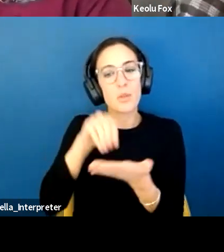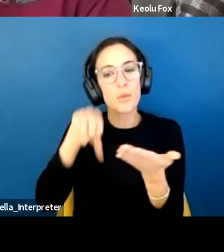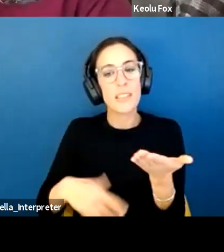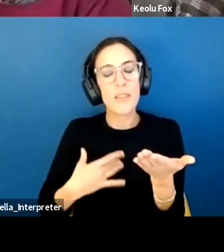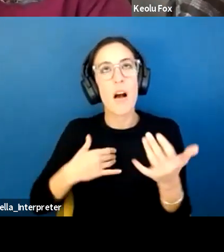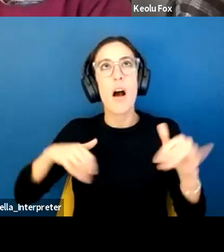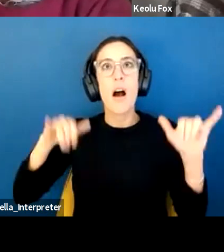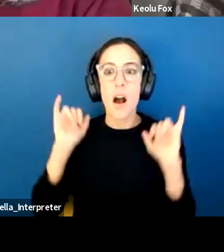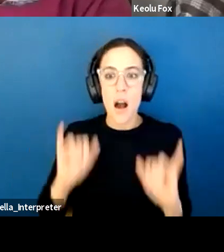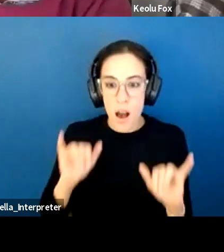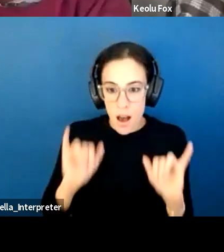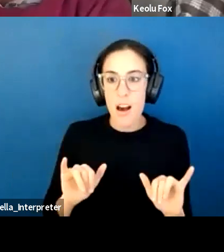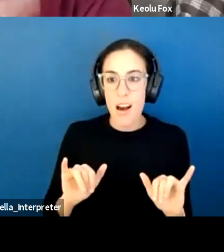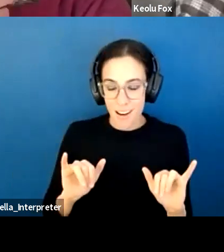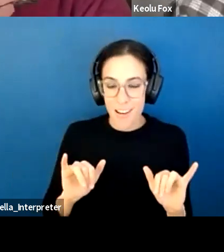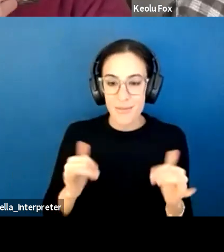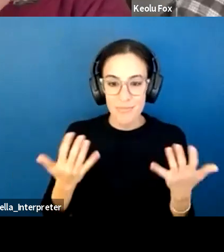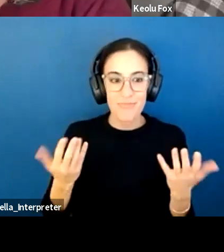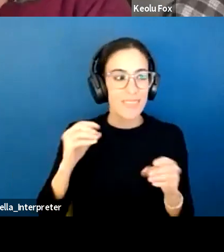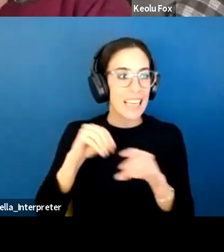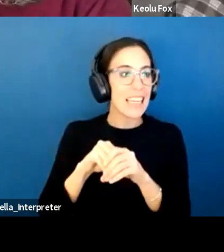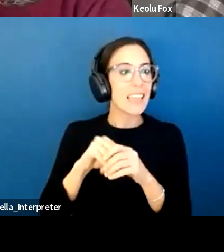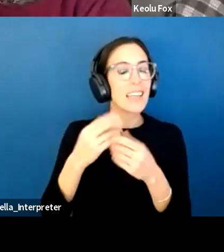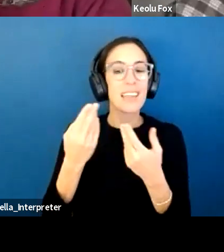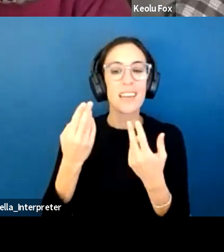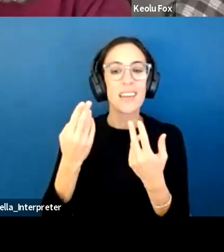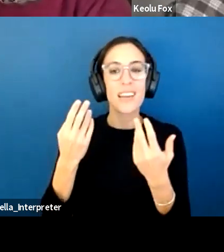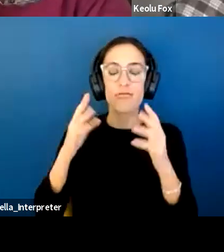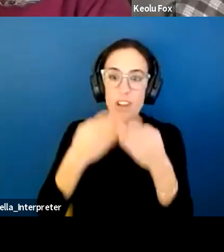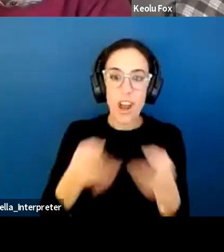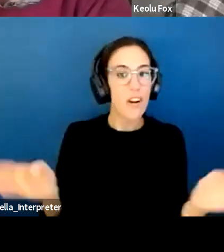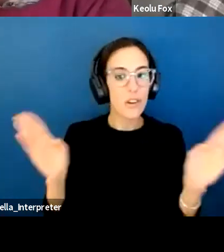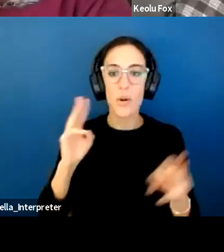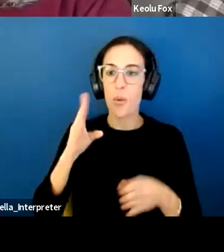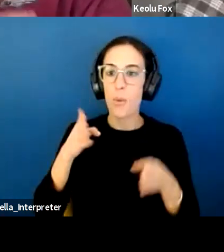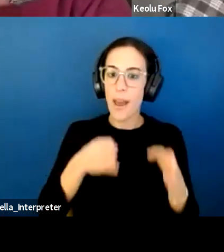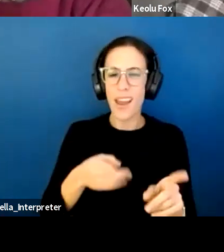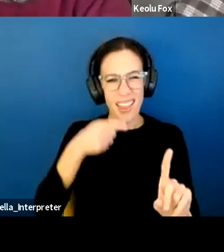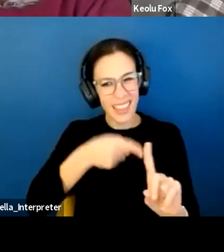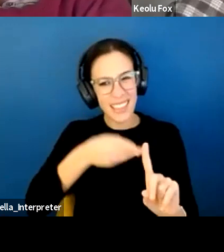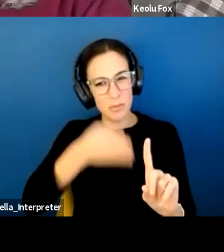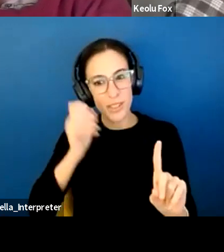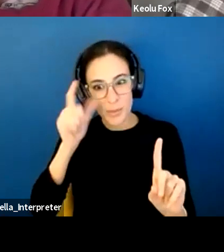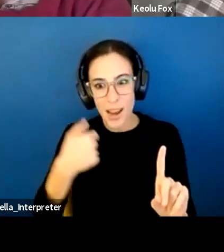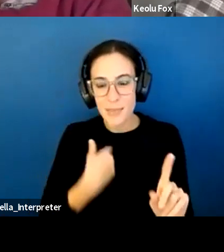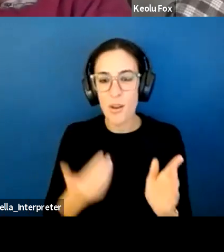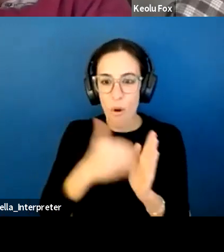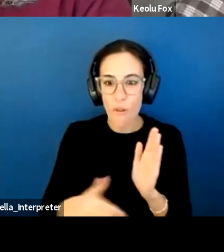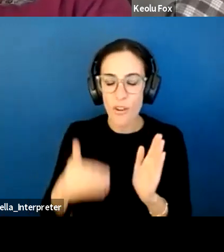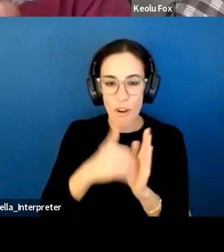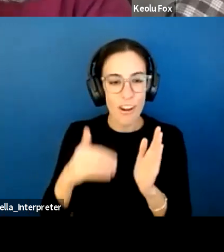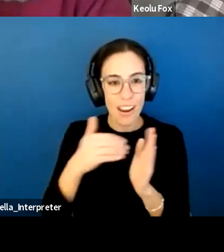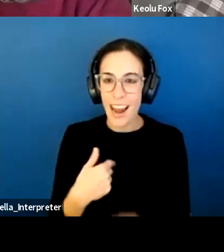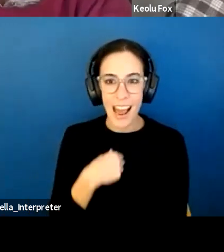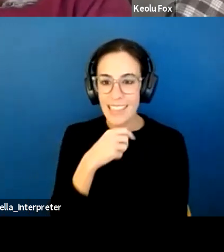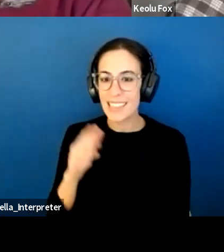they say, you know, in a universal way, this person surprised me over and over again. I didn't expect to hear what I did hear.